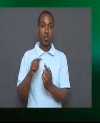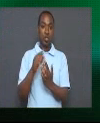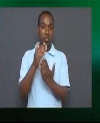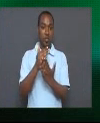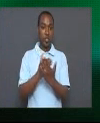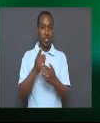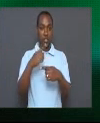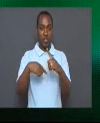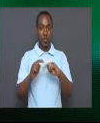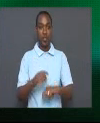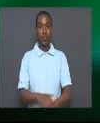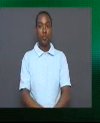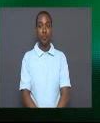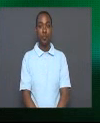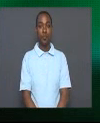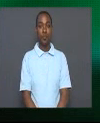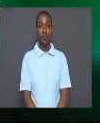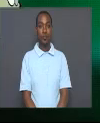Let's get back to our lesson.